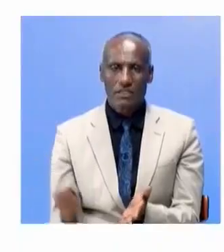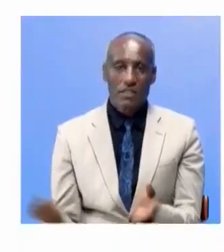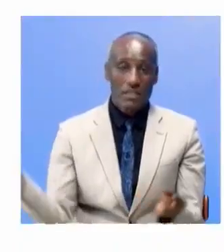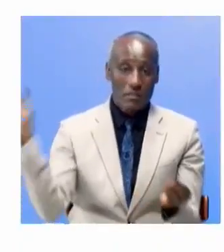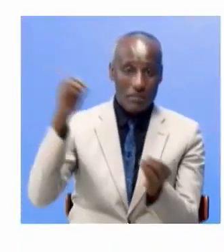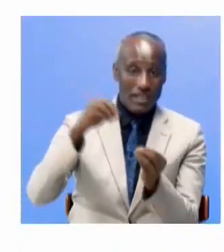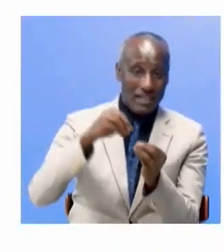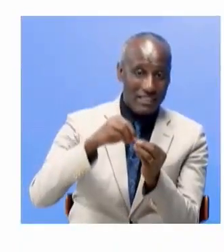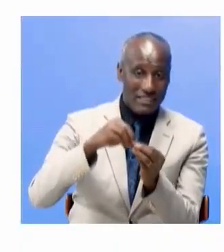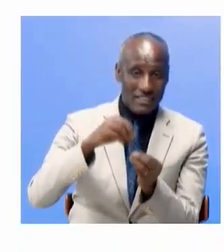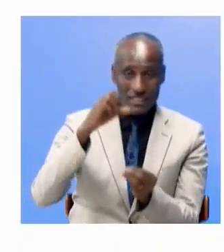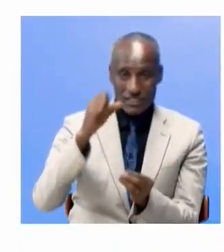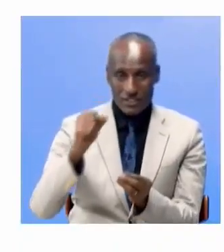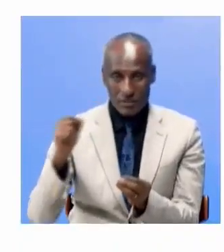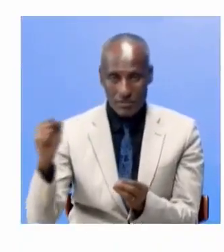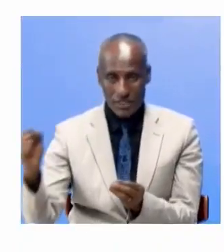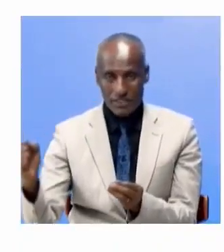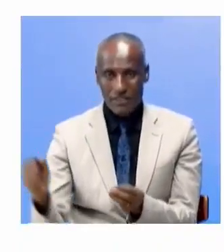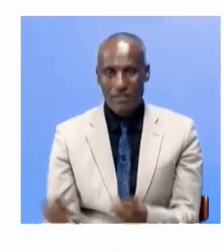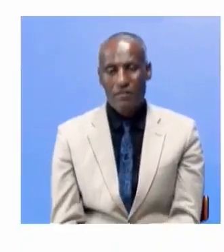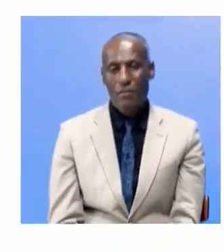plus subject.